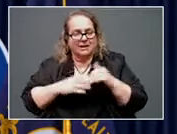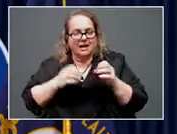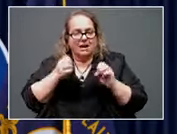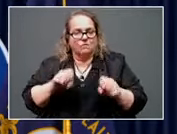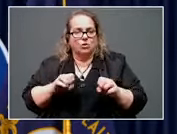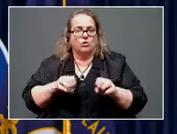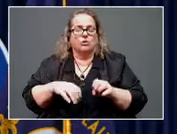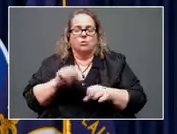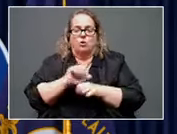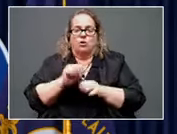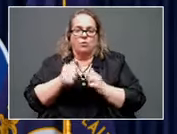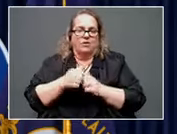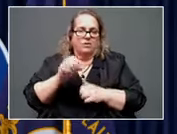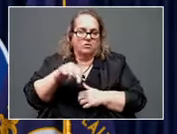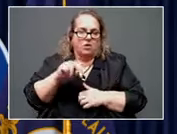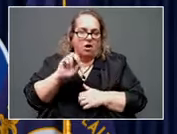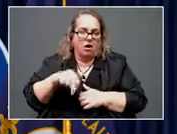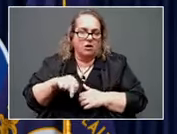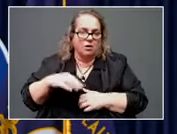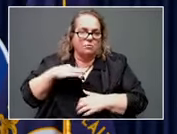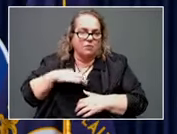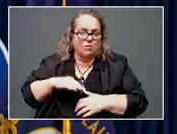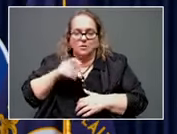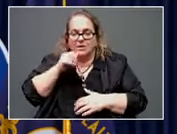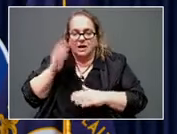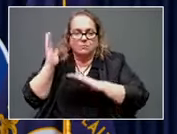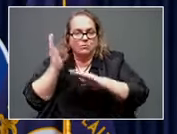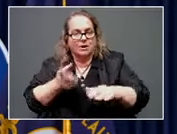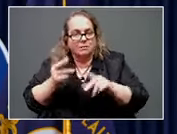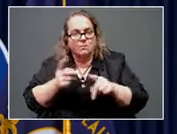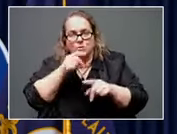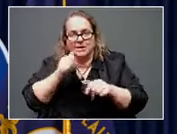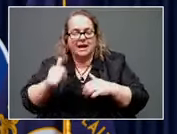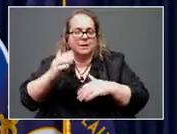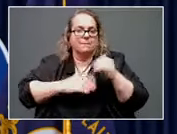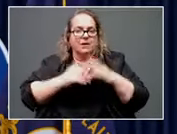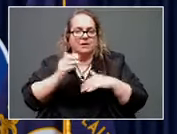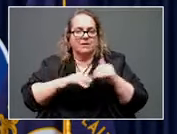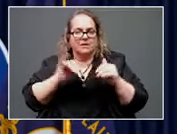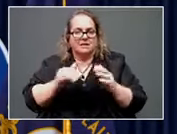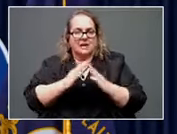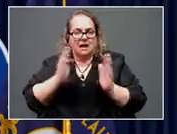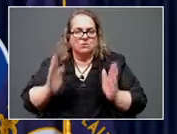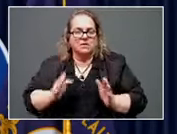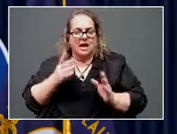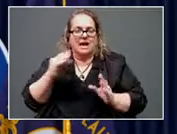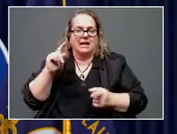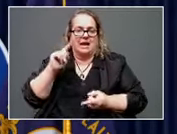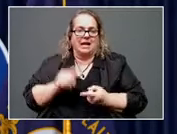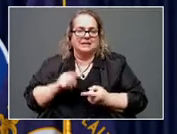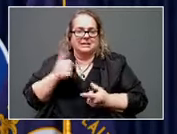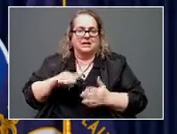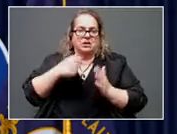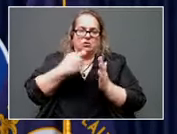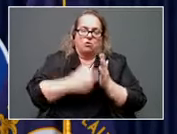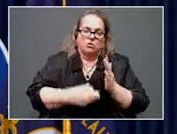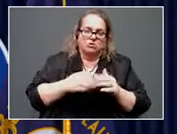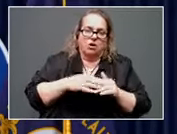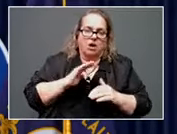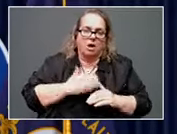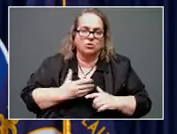primarily nonprofits that can bring people in to actually build these houses and to lessen any costs on our survivors